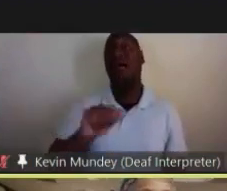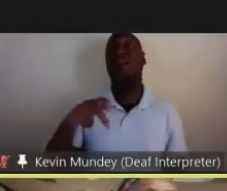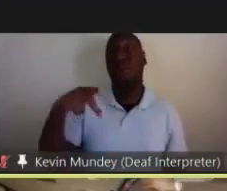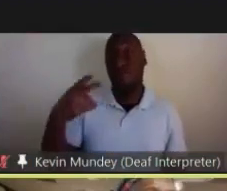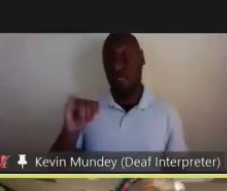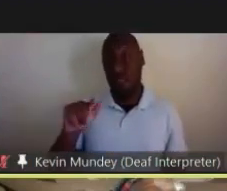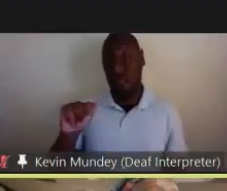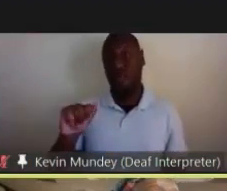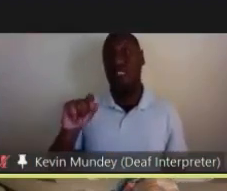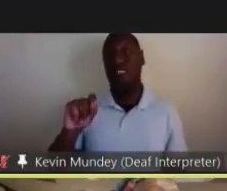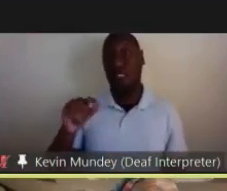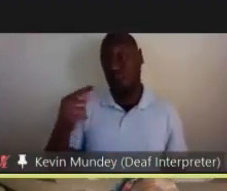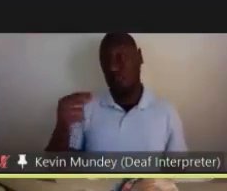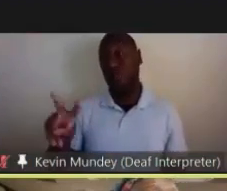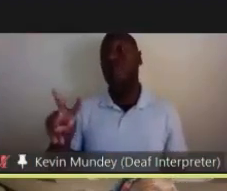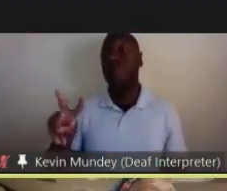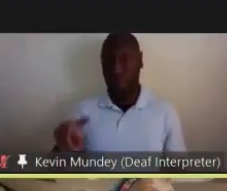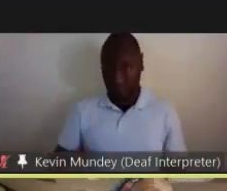birth23ei@phila.gov.